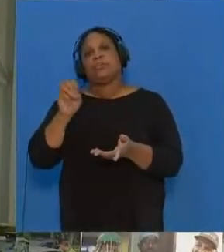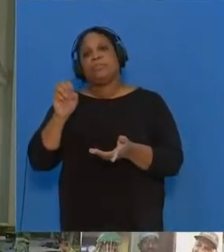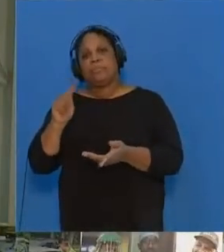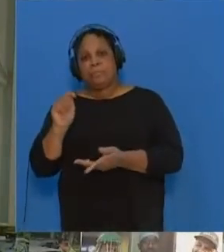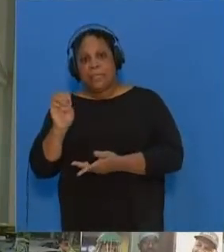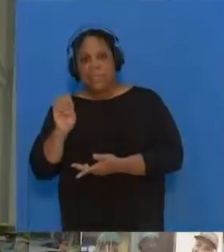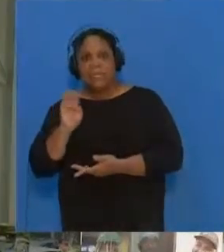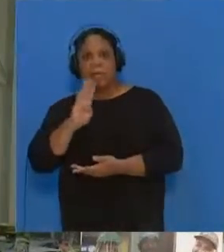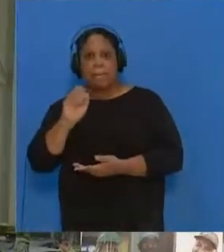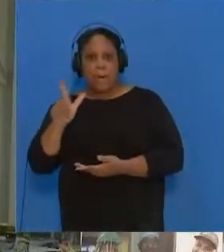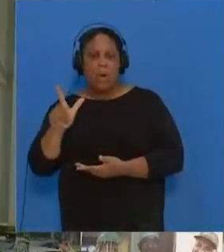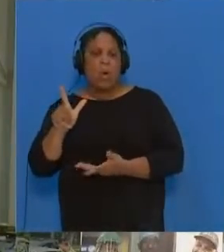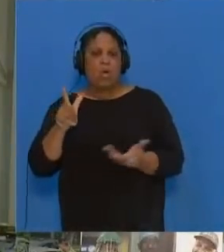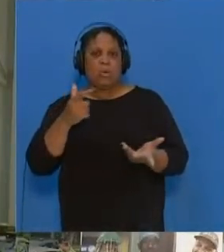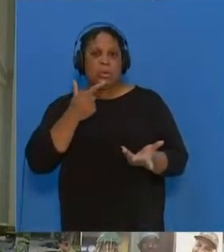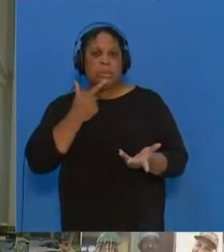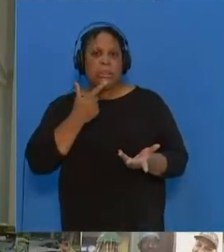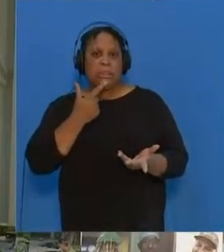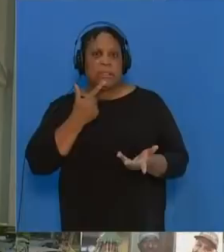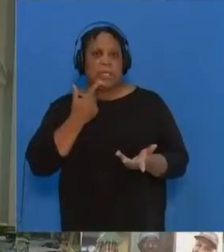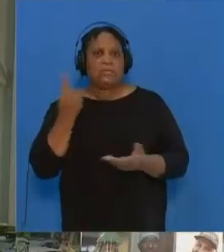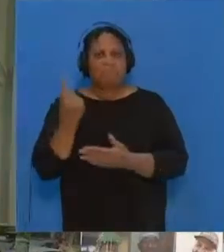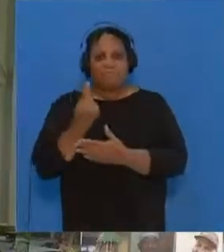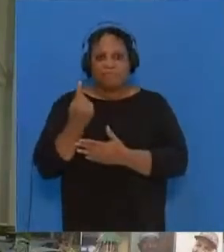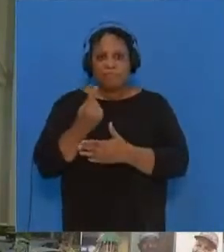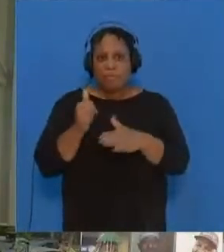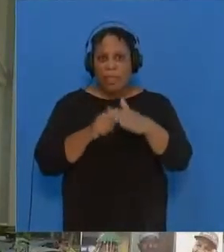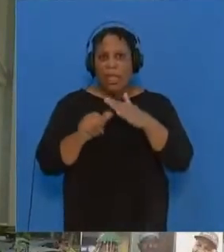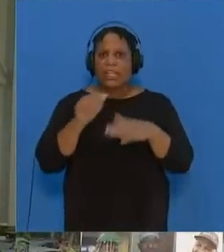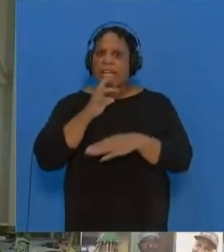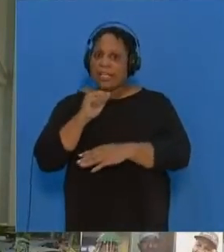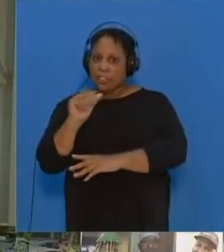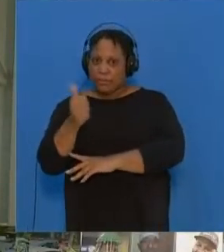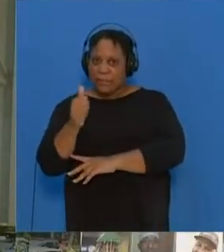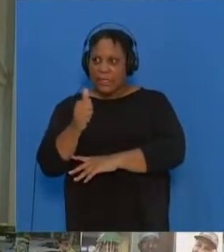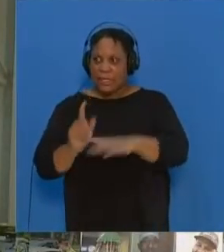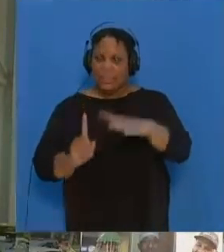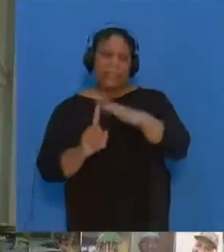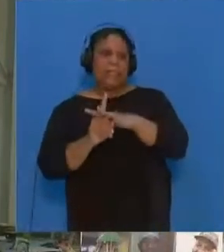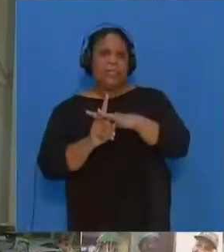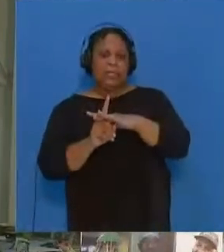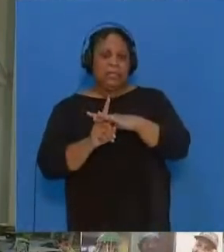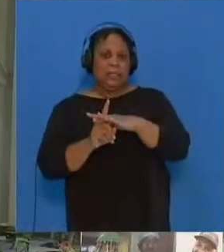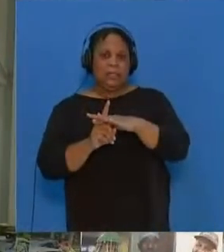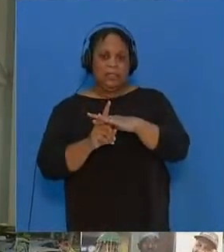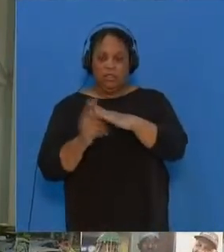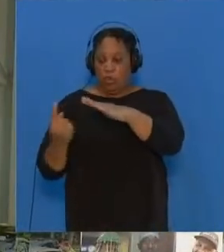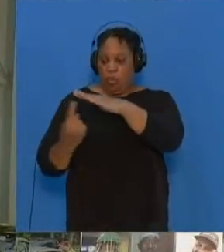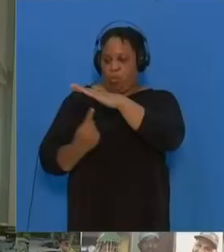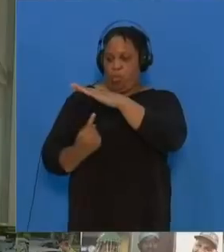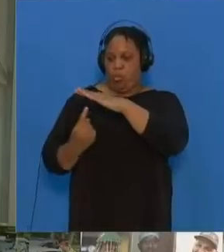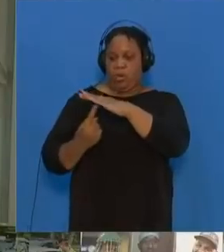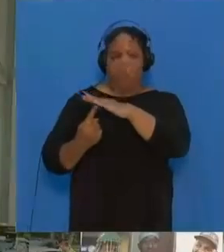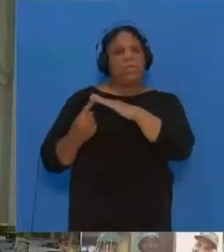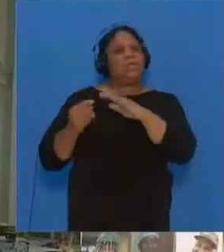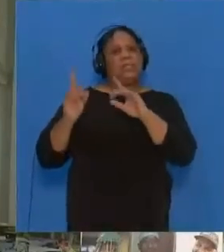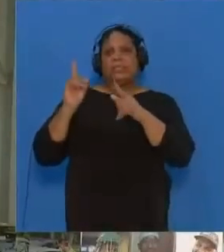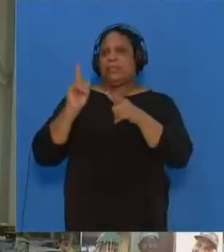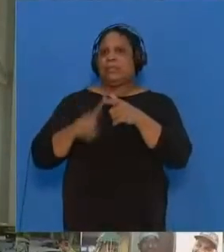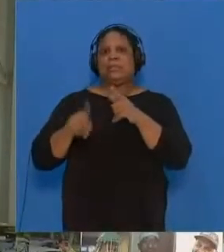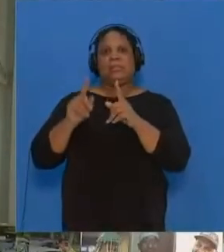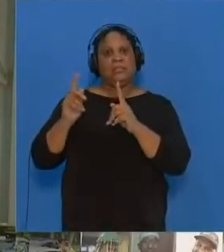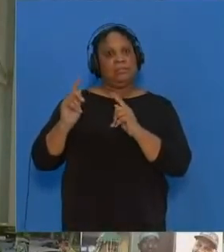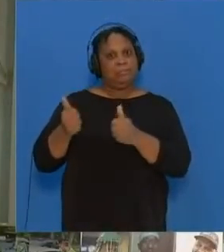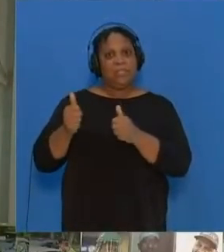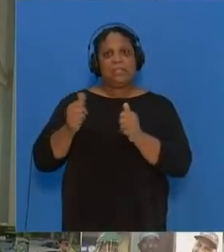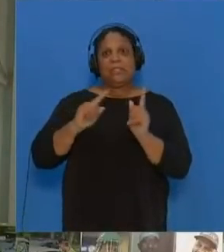tonight that if someone under the age of 10 comes in, they would be subject to quarantine and as a result would not be able to immediately